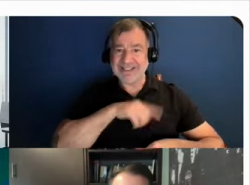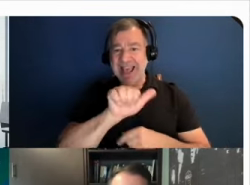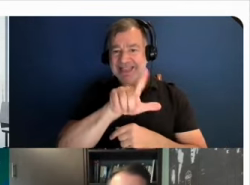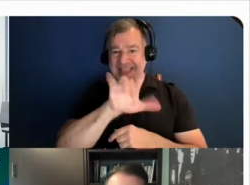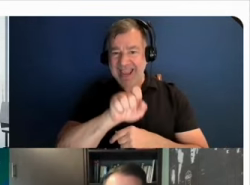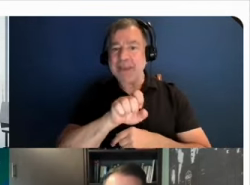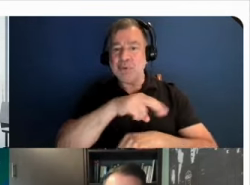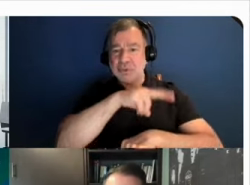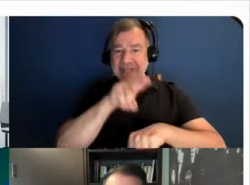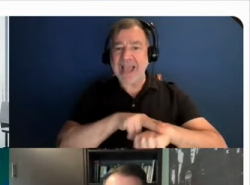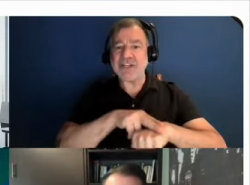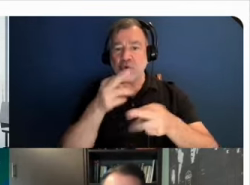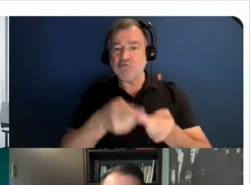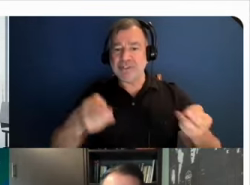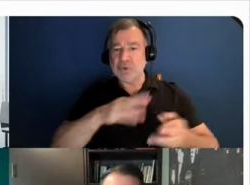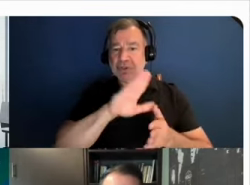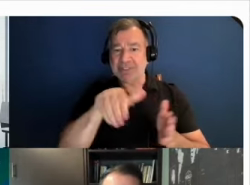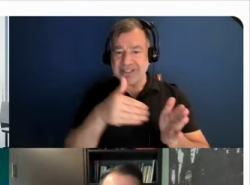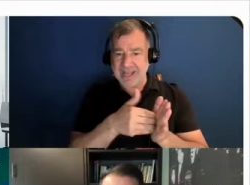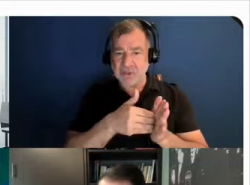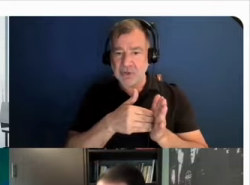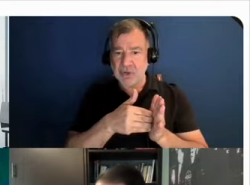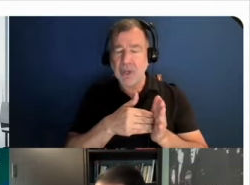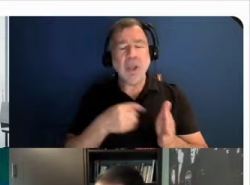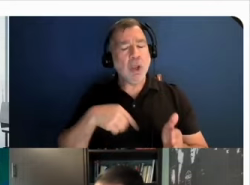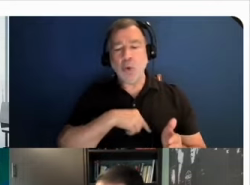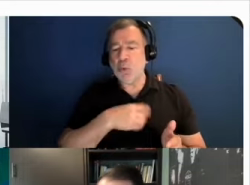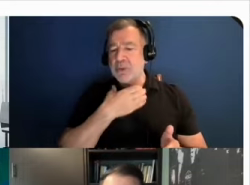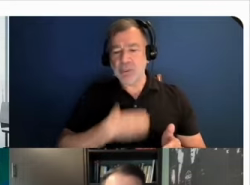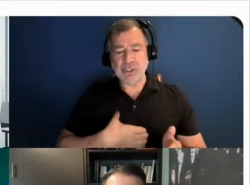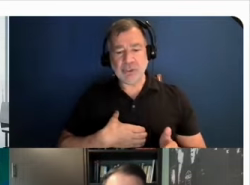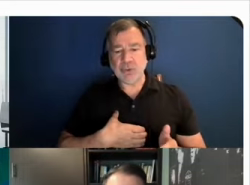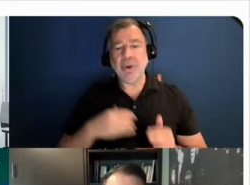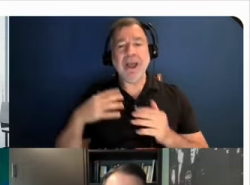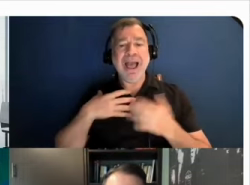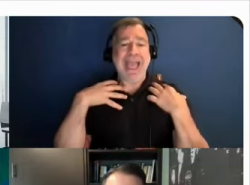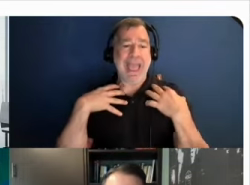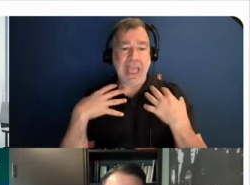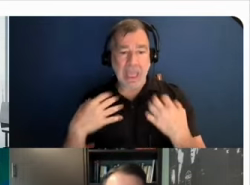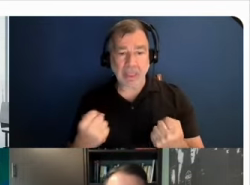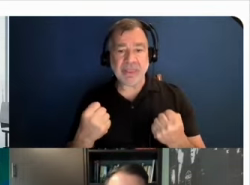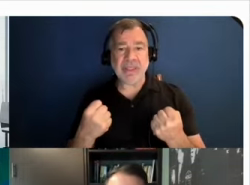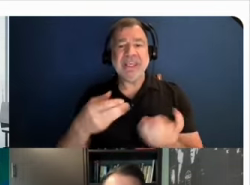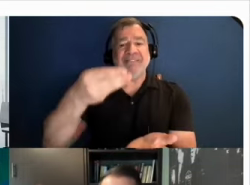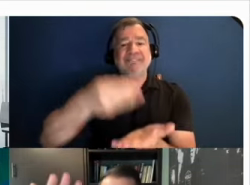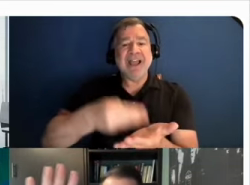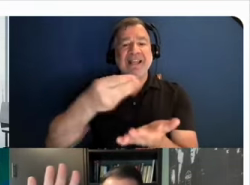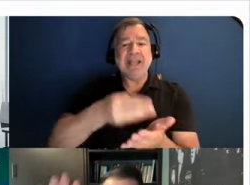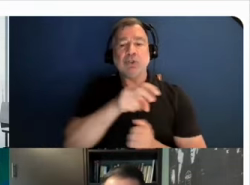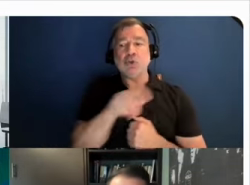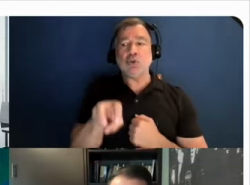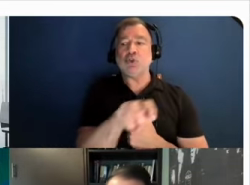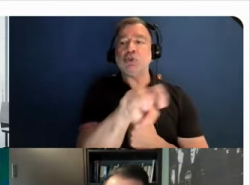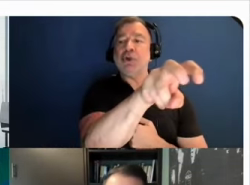State Savings, and Ascensus wish you a healthy financial journey. Thank you.